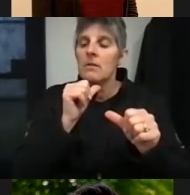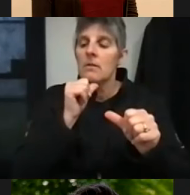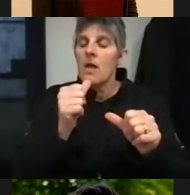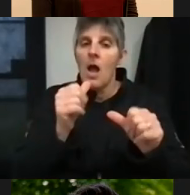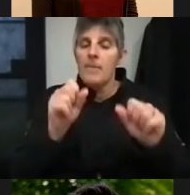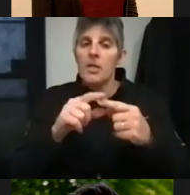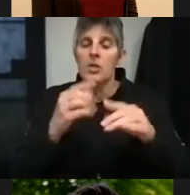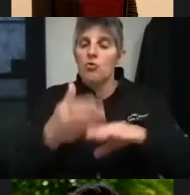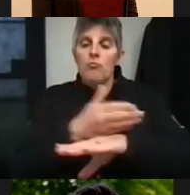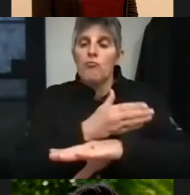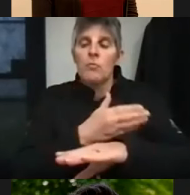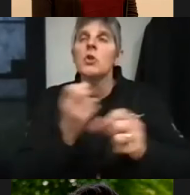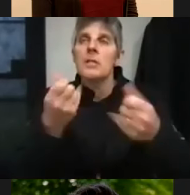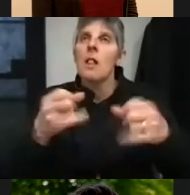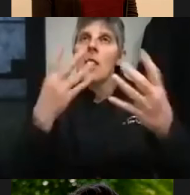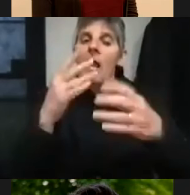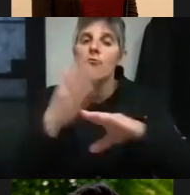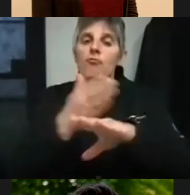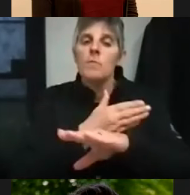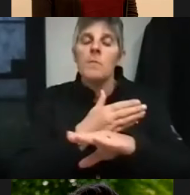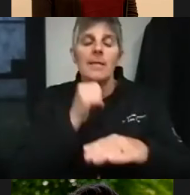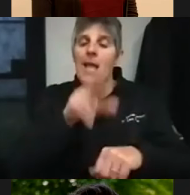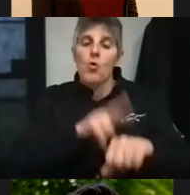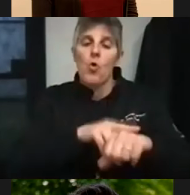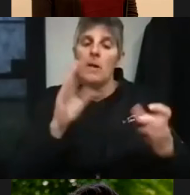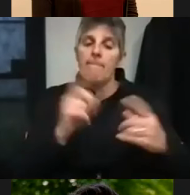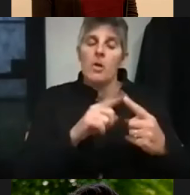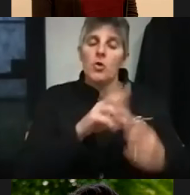still not normal compared to the wild type.